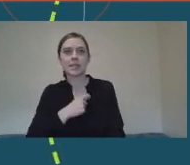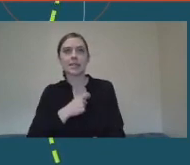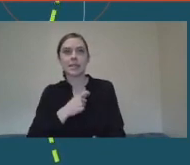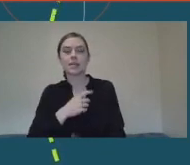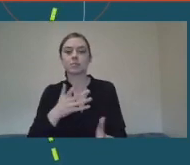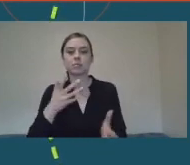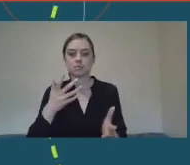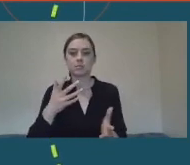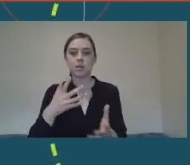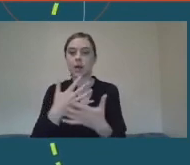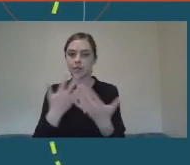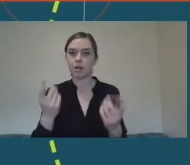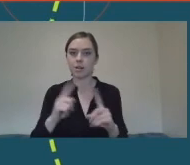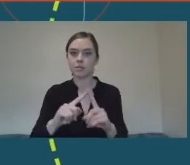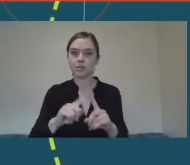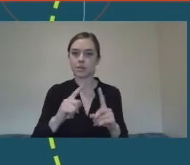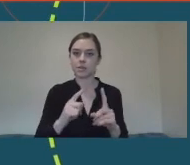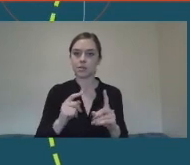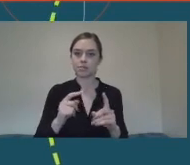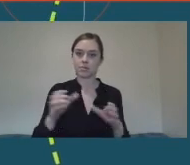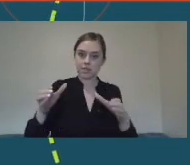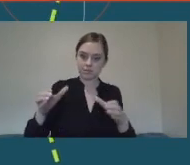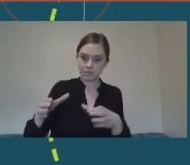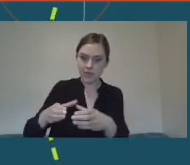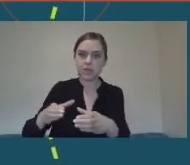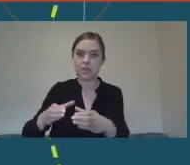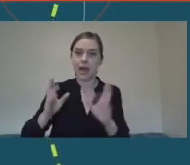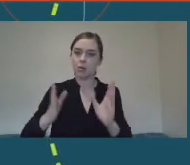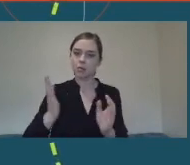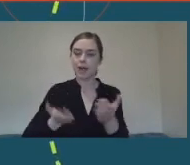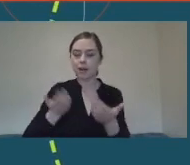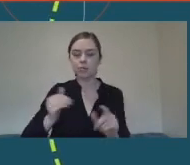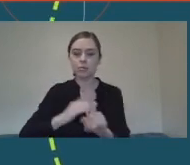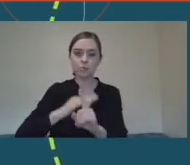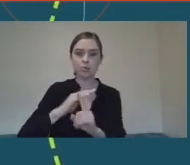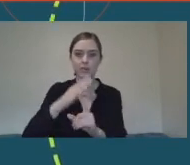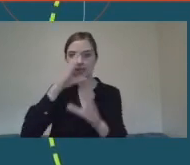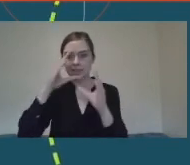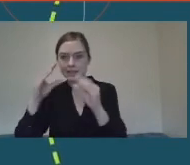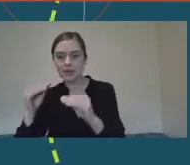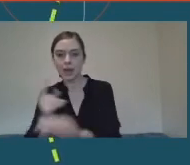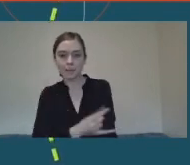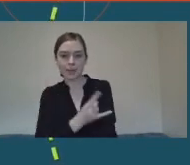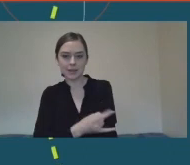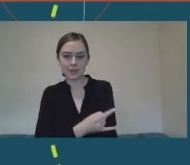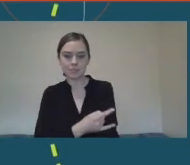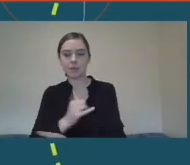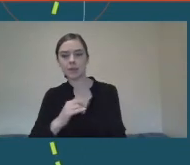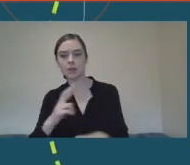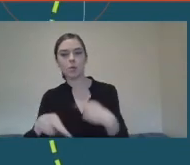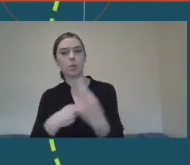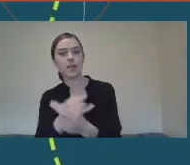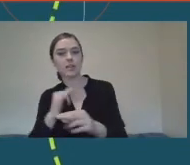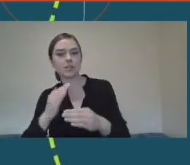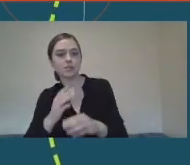whole section on improving sleep habits and getting rest across the day. And then finally, we